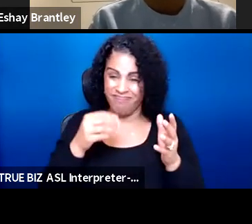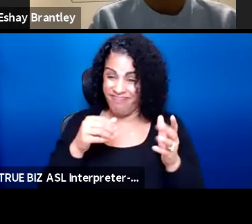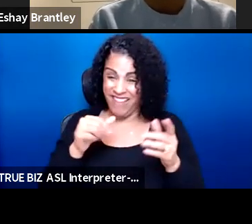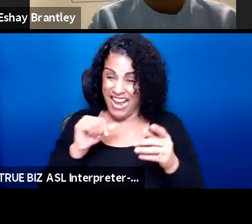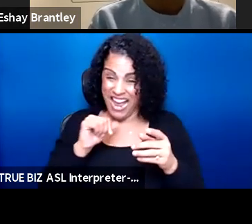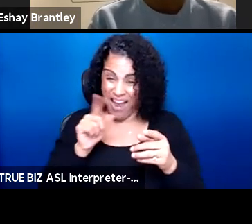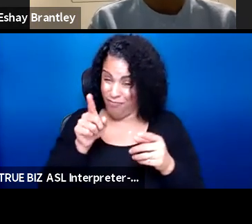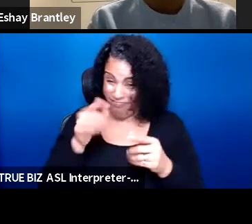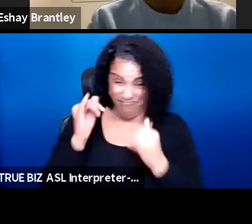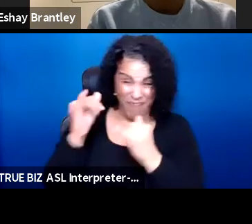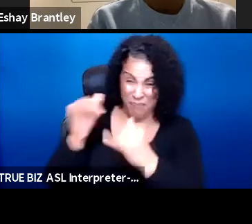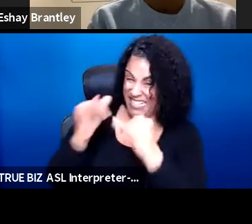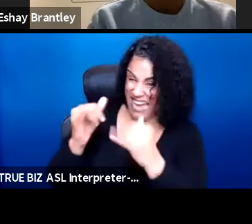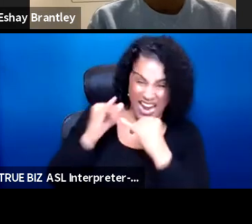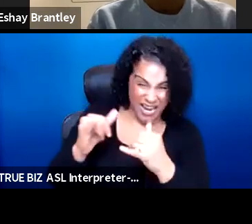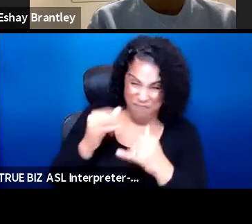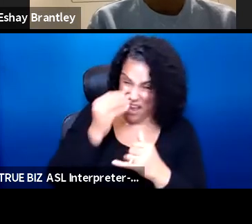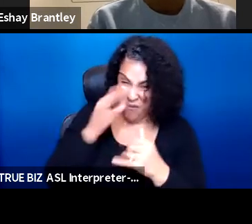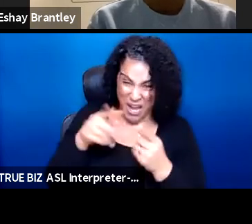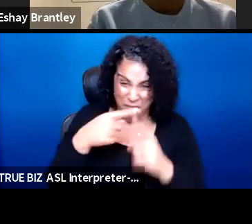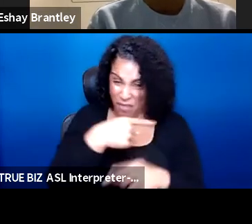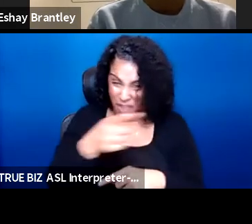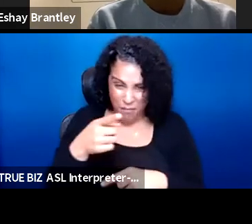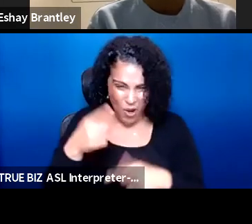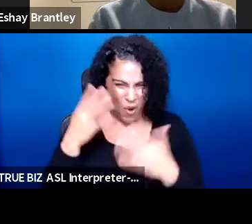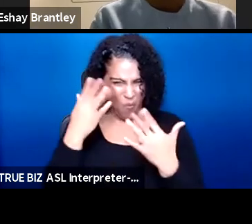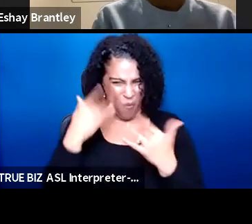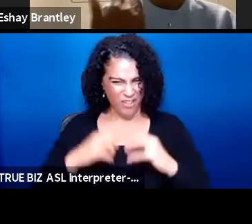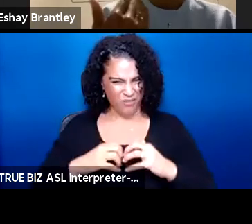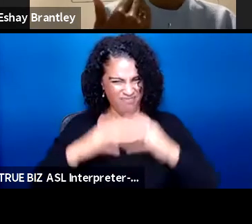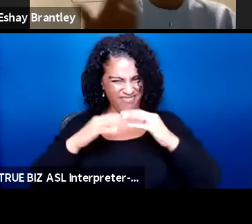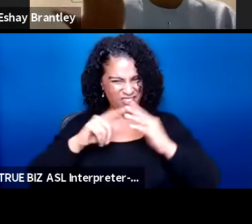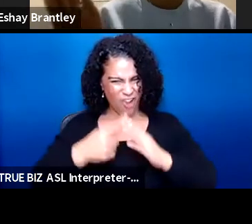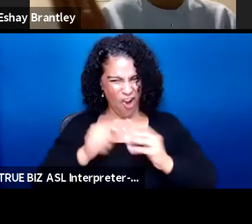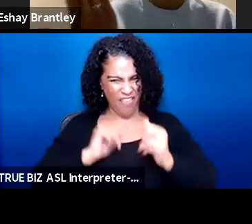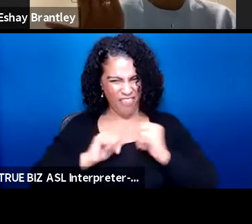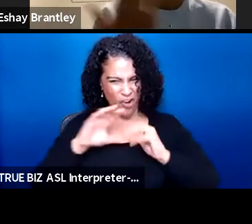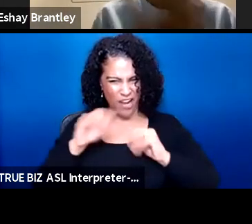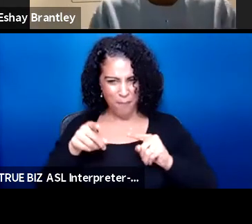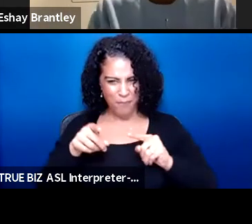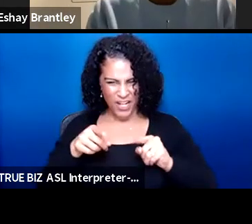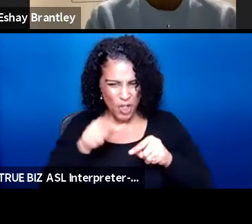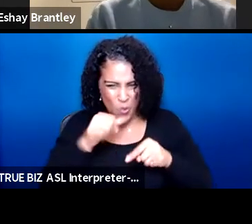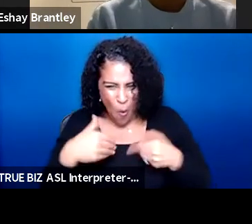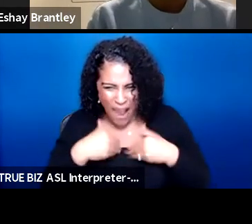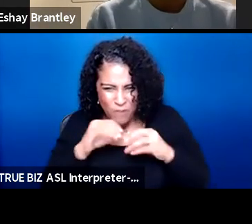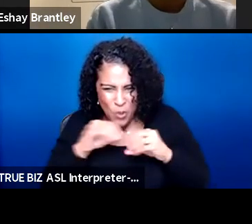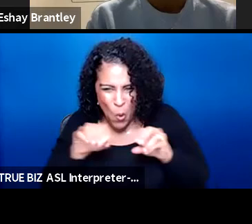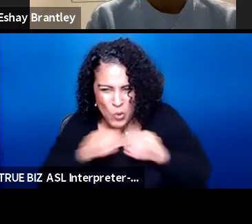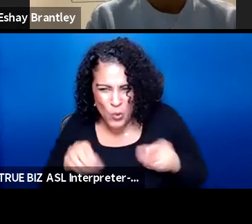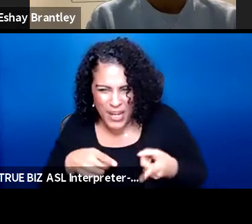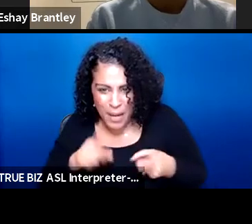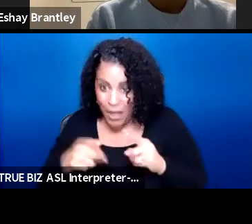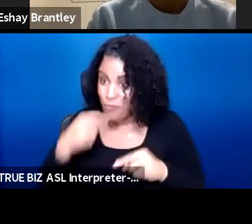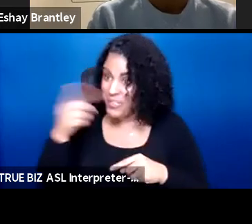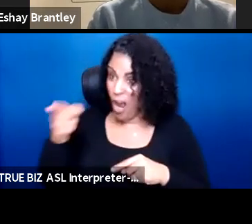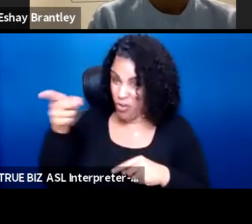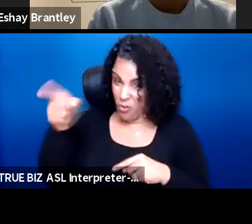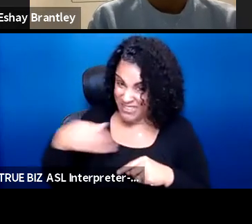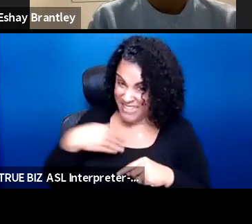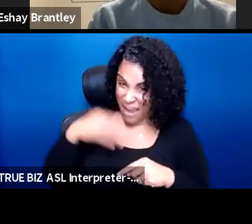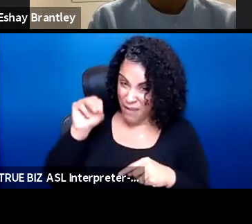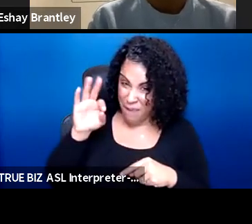that either, because how he gonna start a whole theater company with nothing and then tell somebody else, nah, you gotta have a whatever. And it's